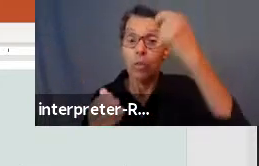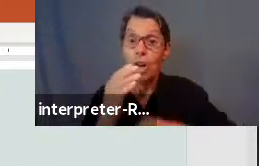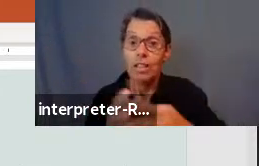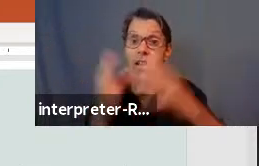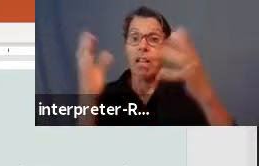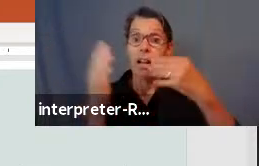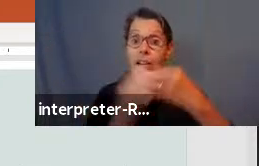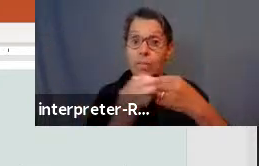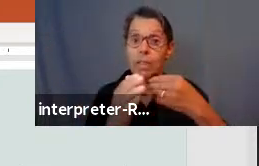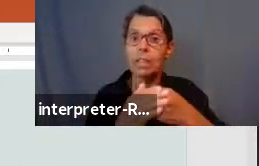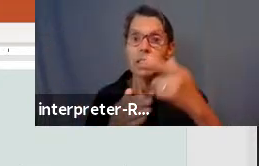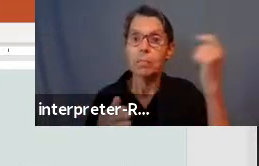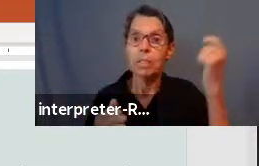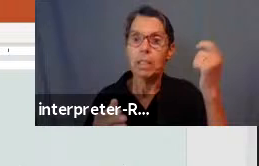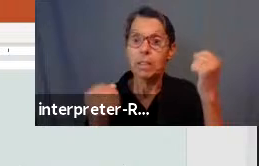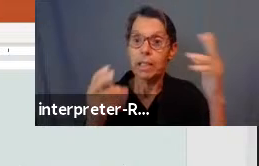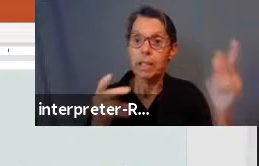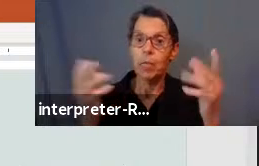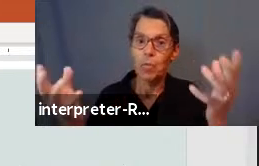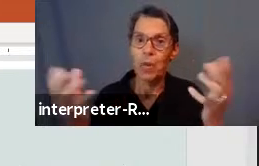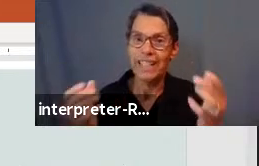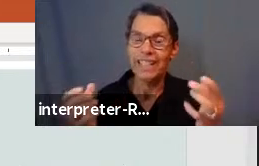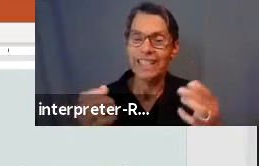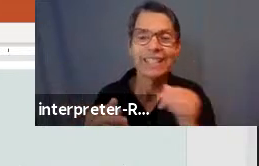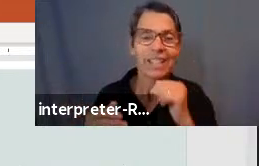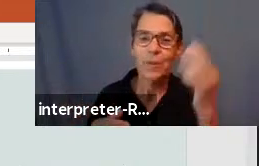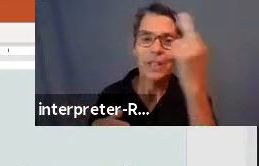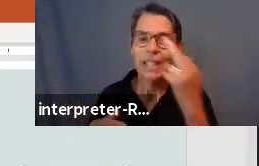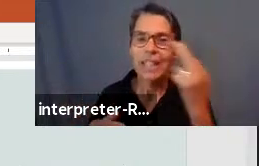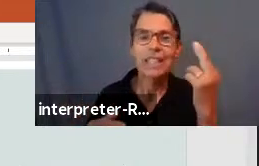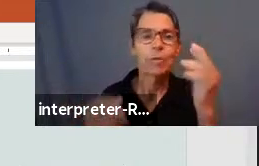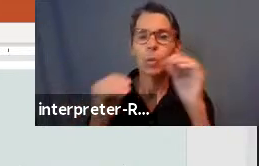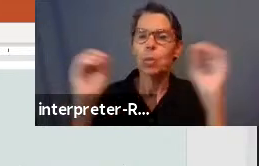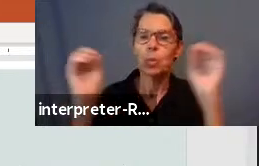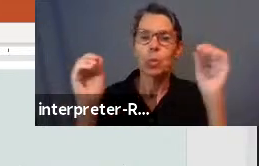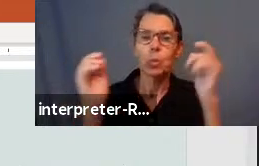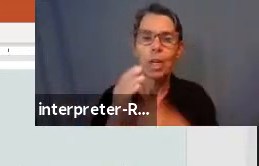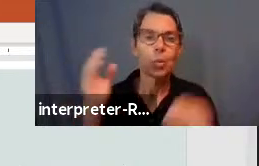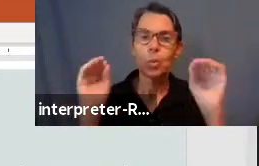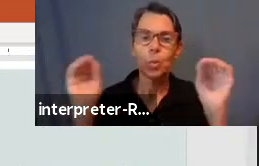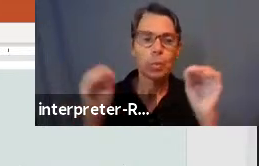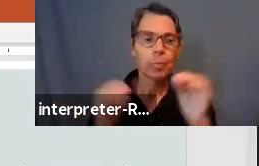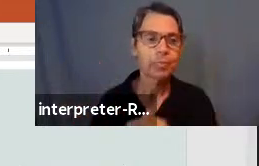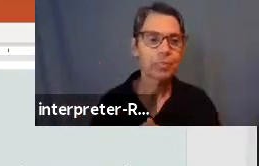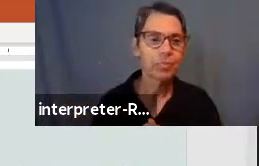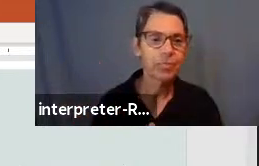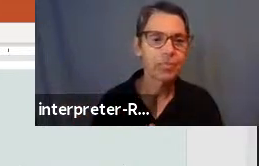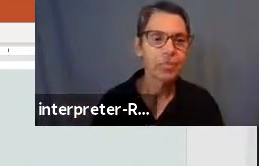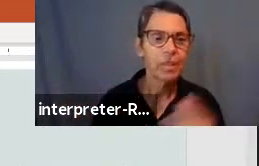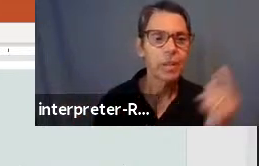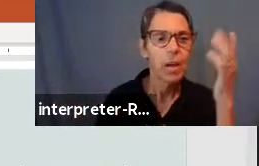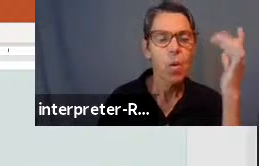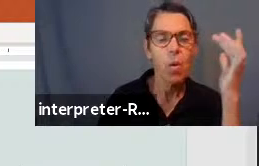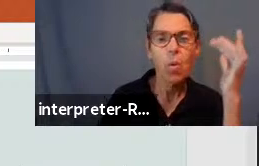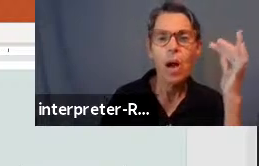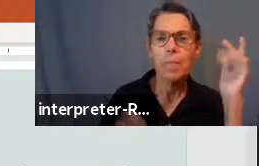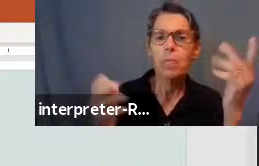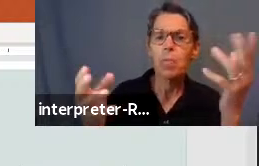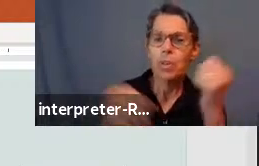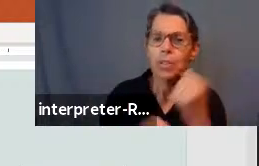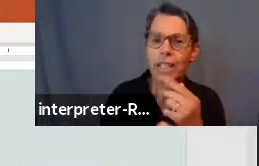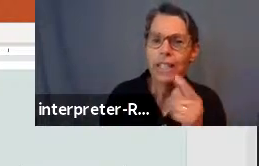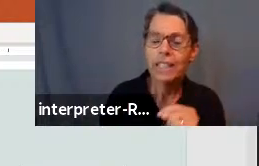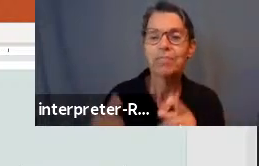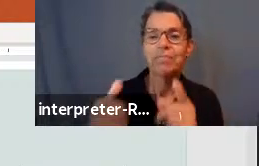high demand. But then we got to see what people were saying, why they would get it. So, keeping their family safe, keeping